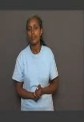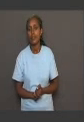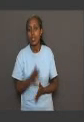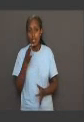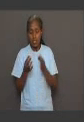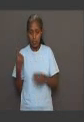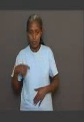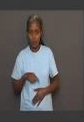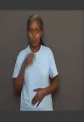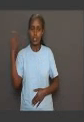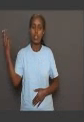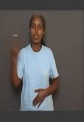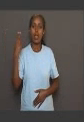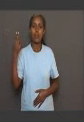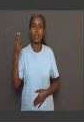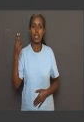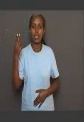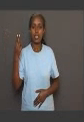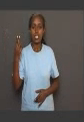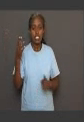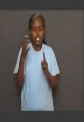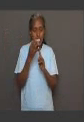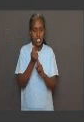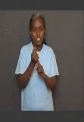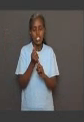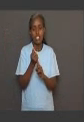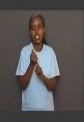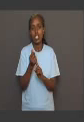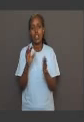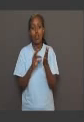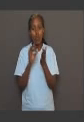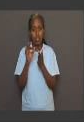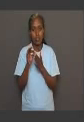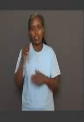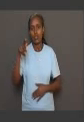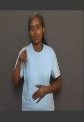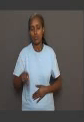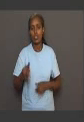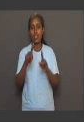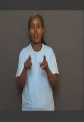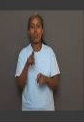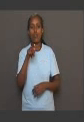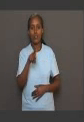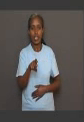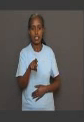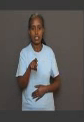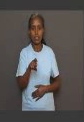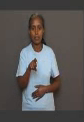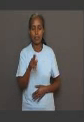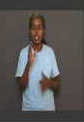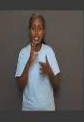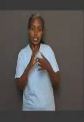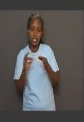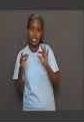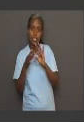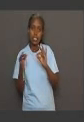If we apply the existential quantifier to p of x, the